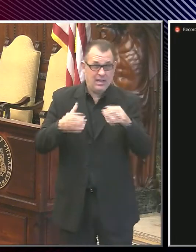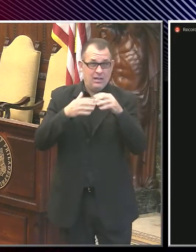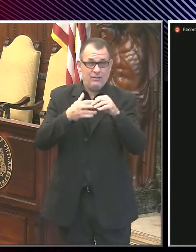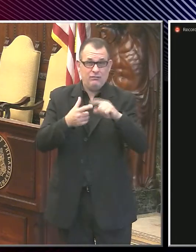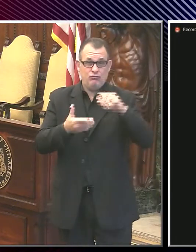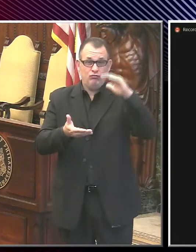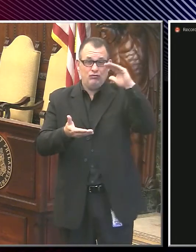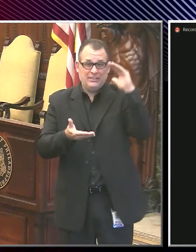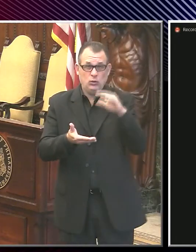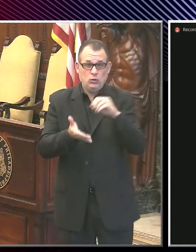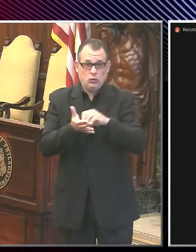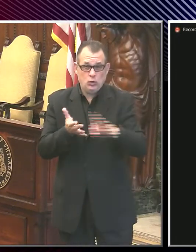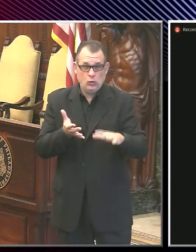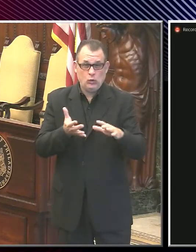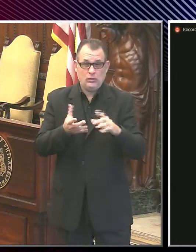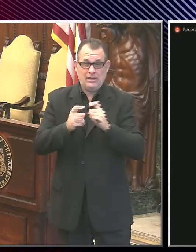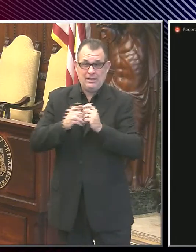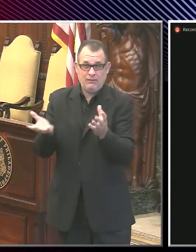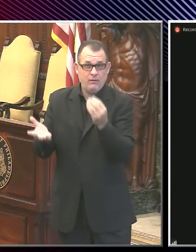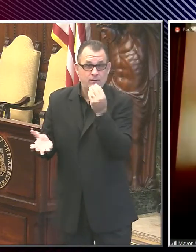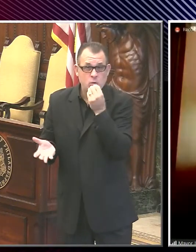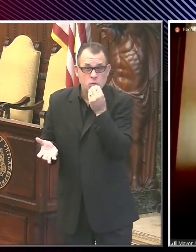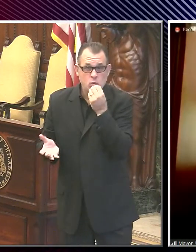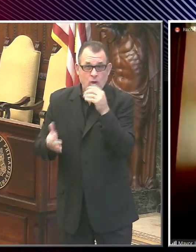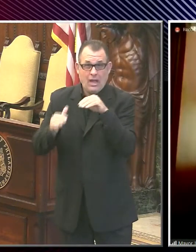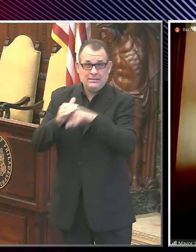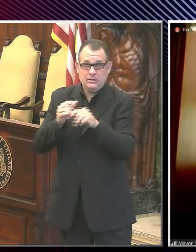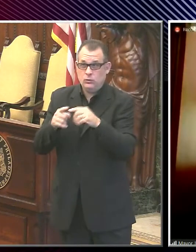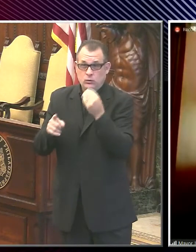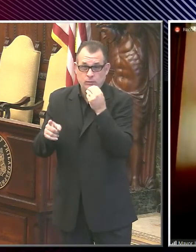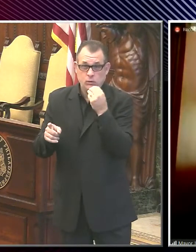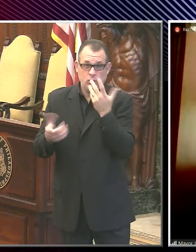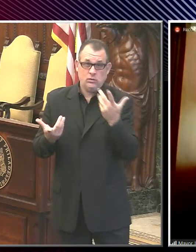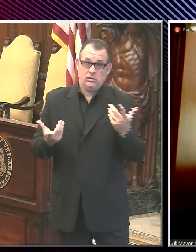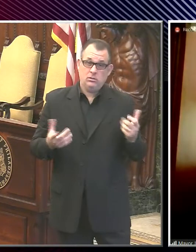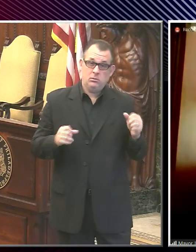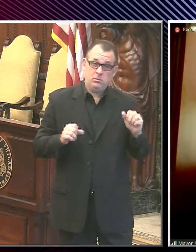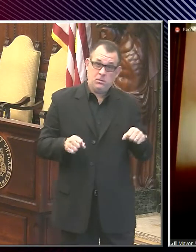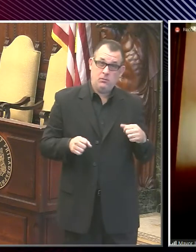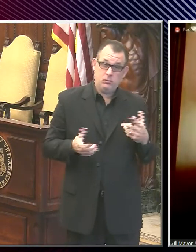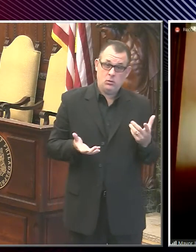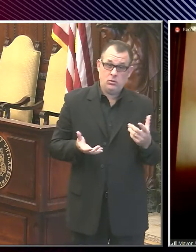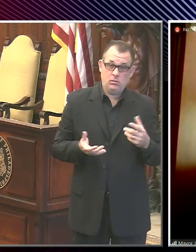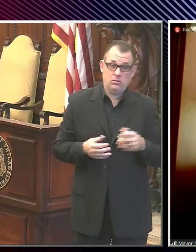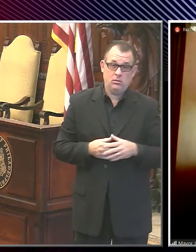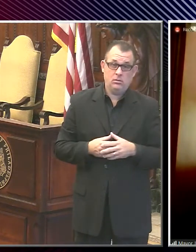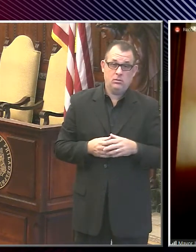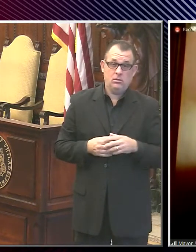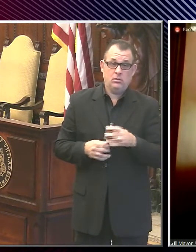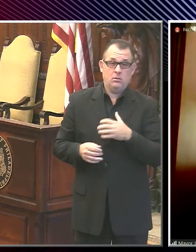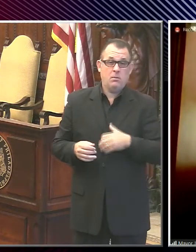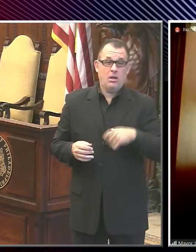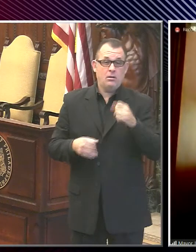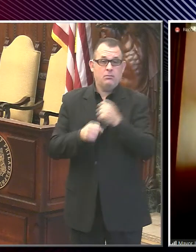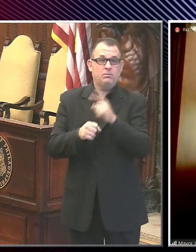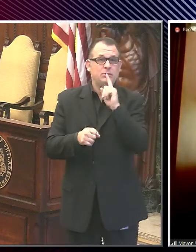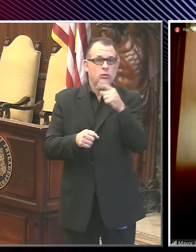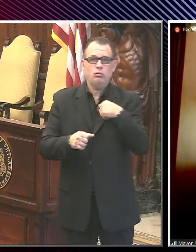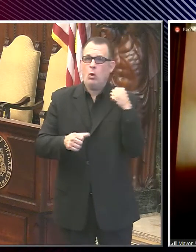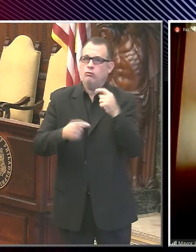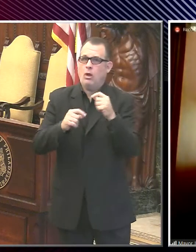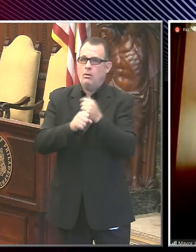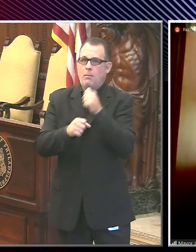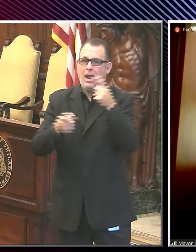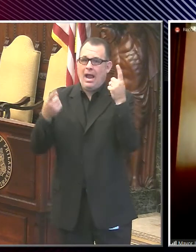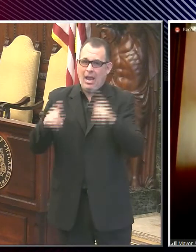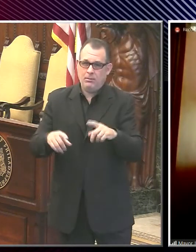students getting or accessing meals? It possibly could, and we're going to do our best to make sure it doesn't happen. The United States Department of